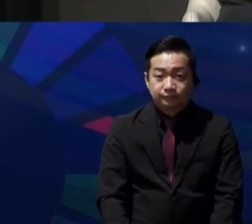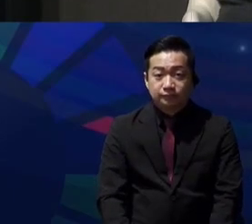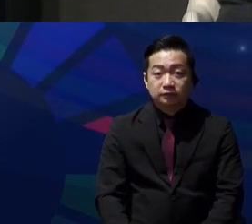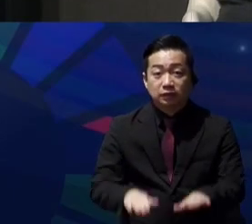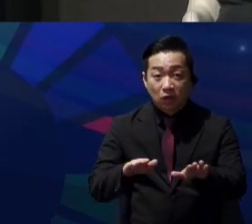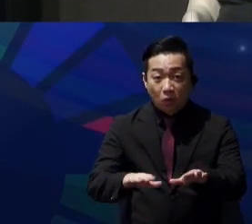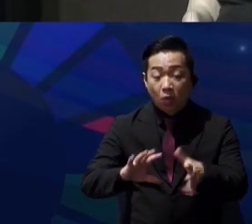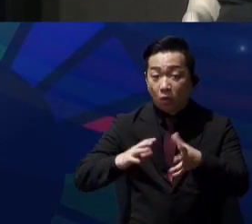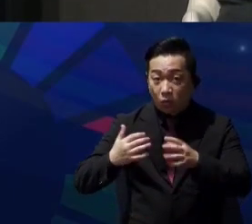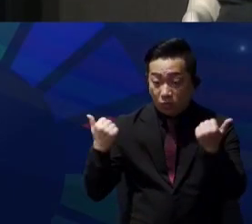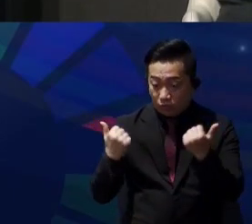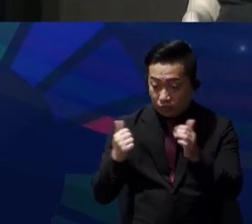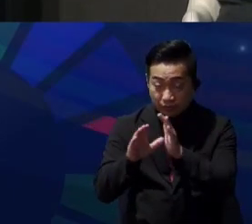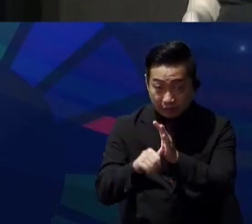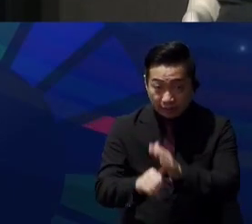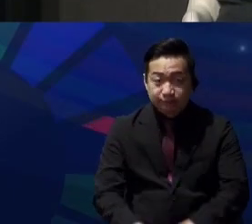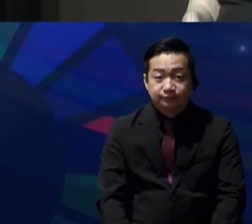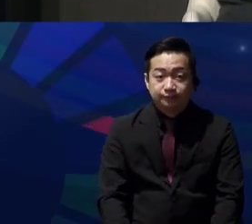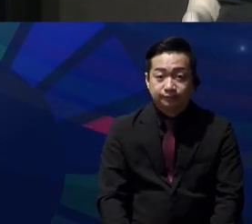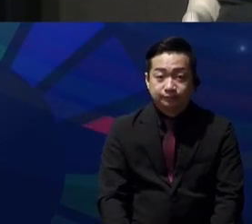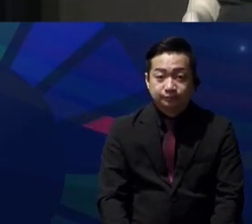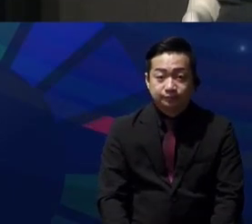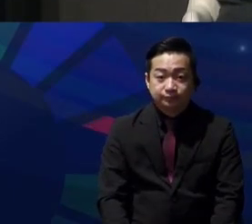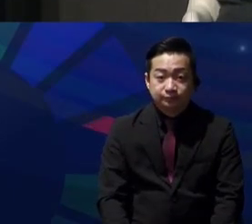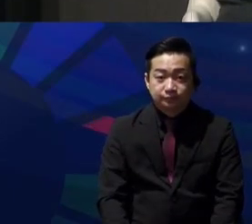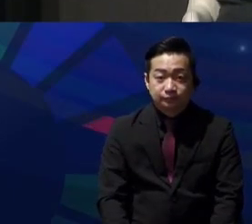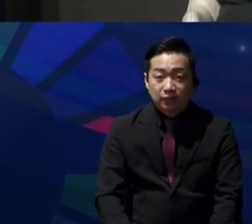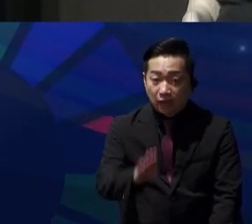disease and also the